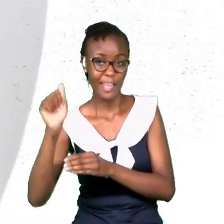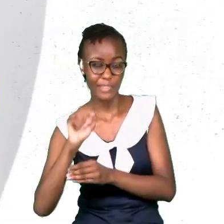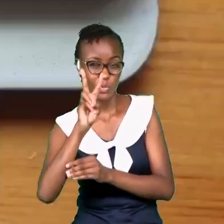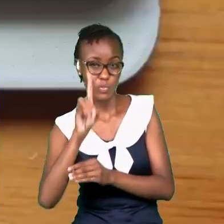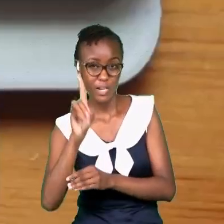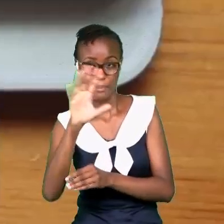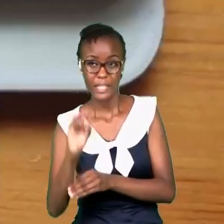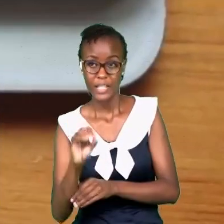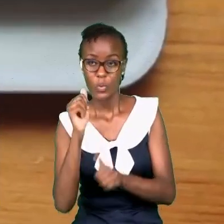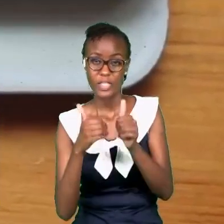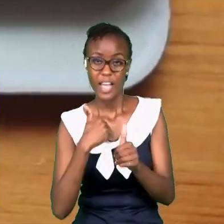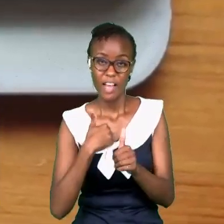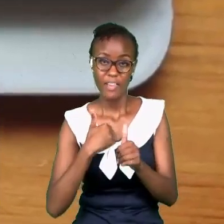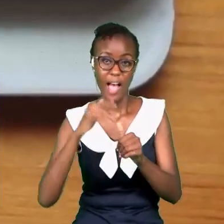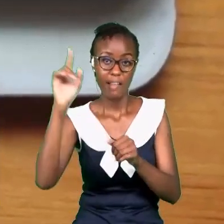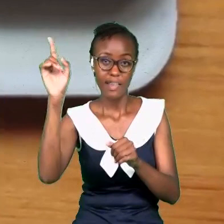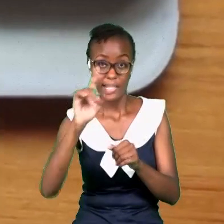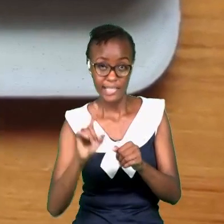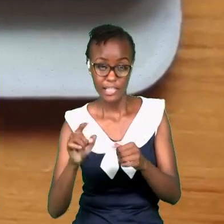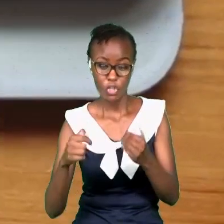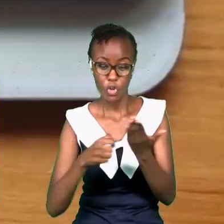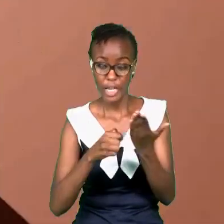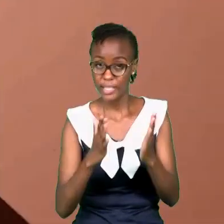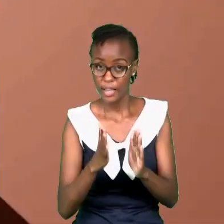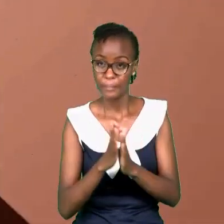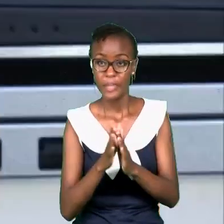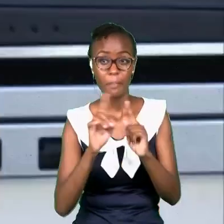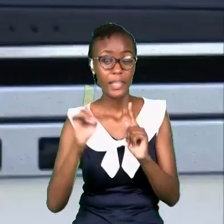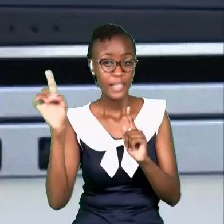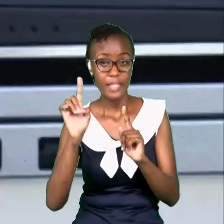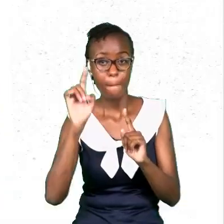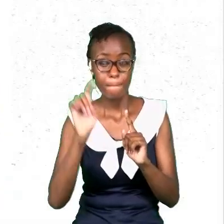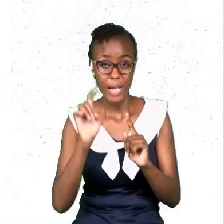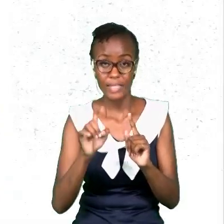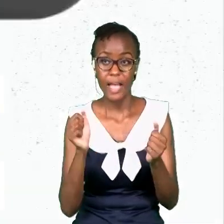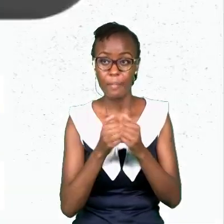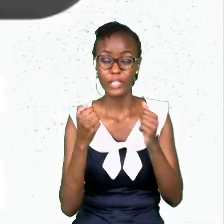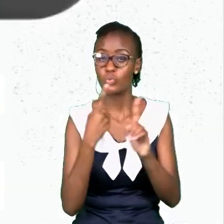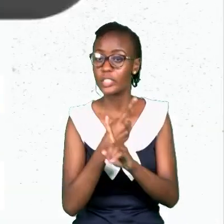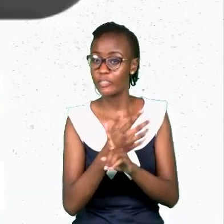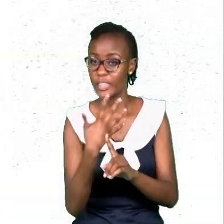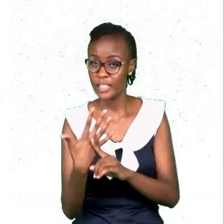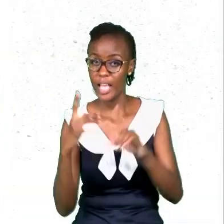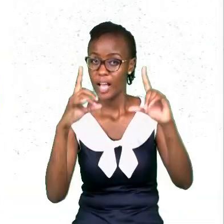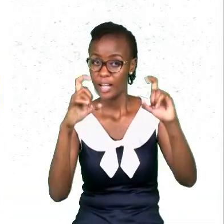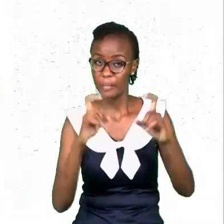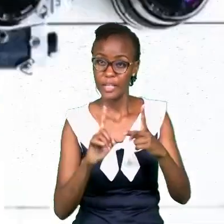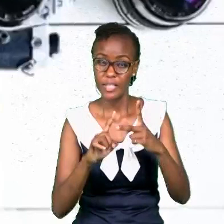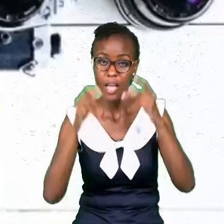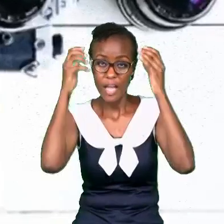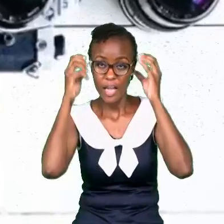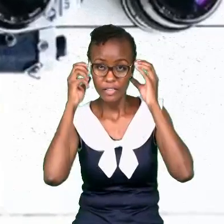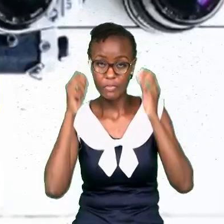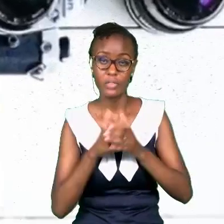a lightning connector. The proposed rules will apply to smartphones, tablets, cameras, headphones,